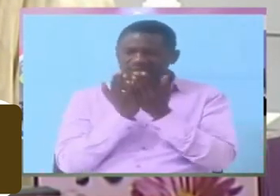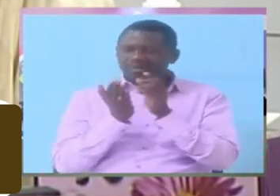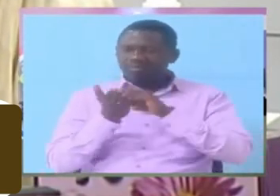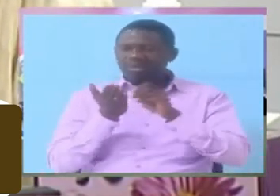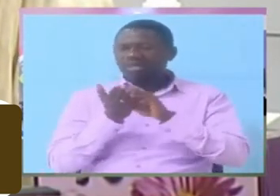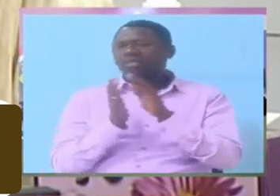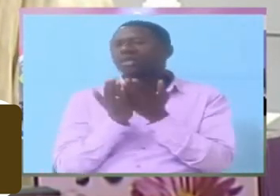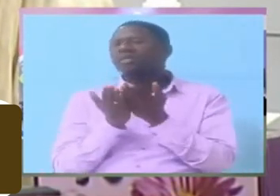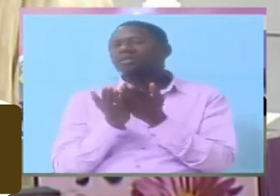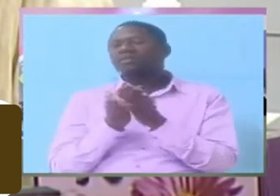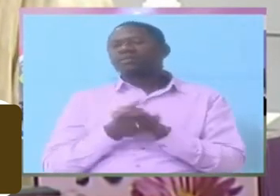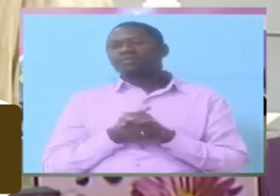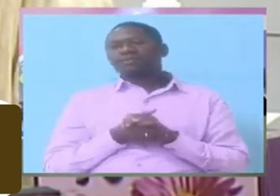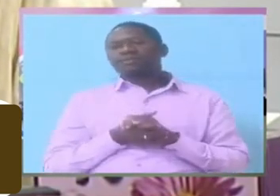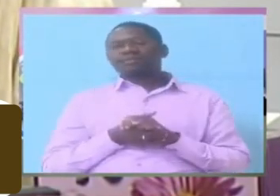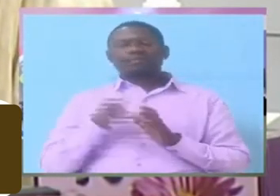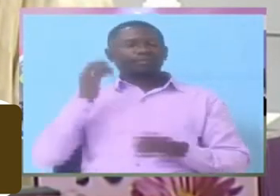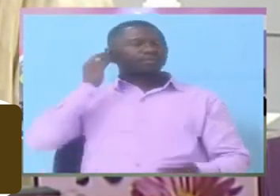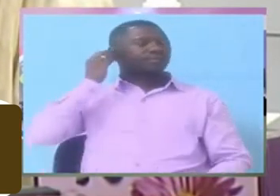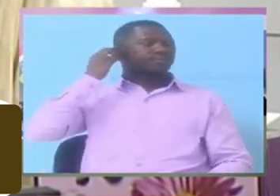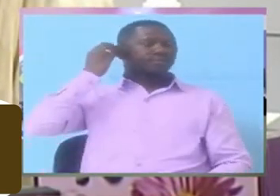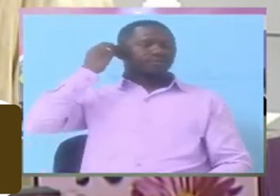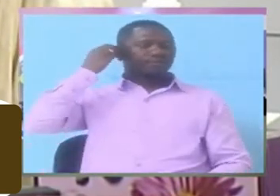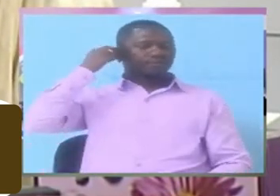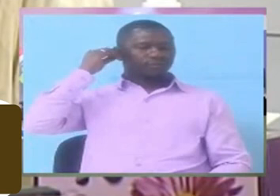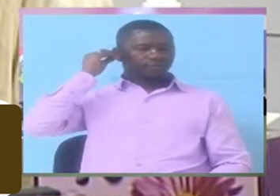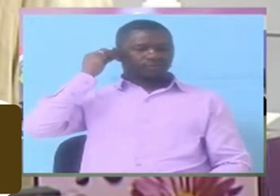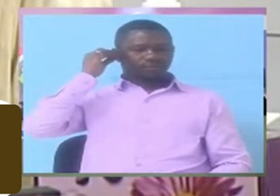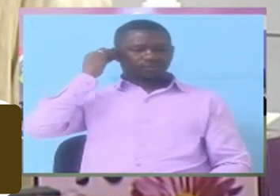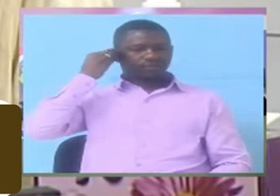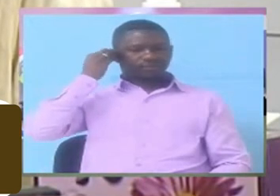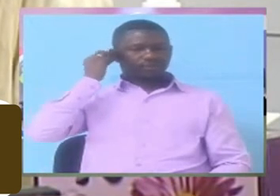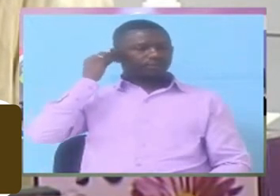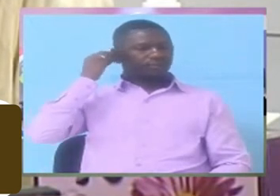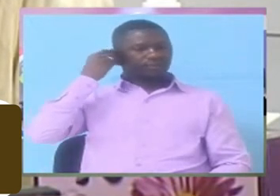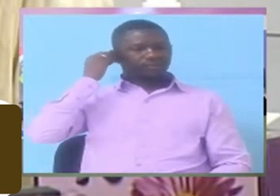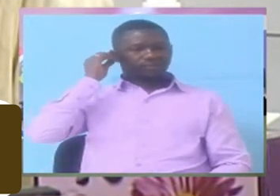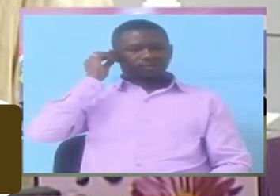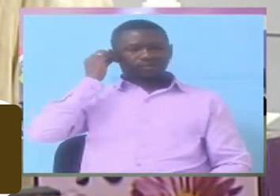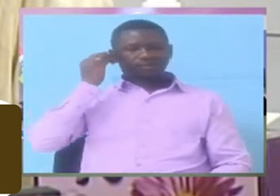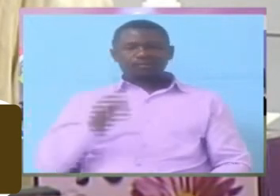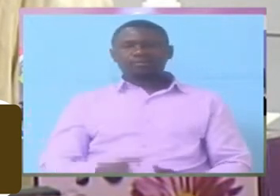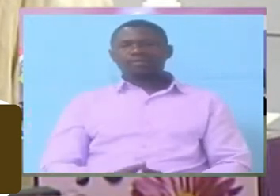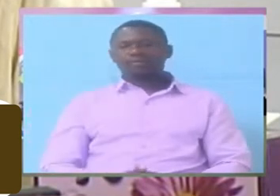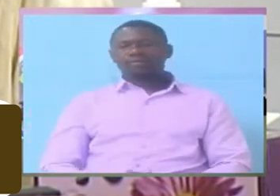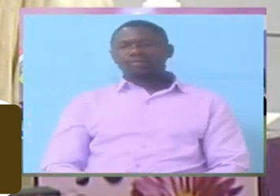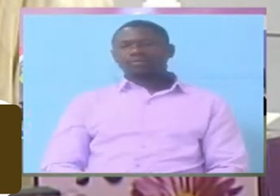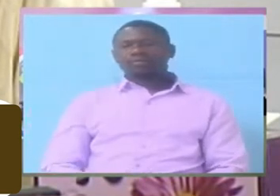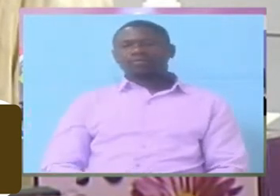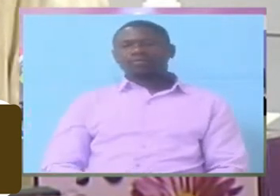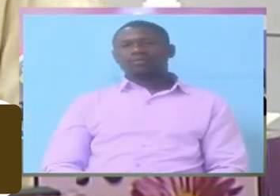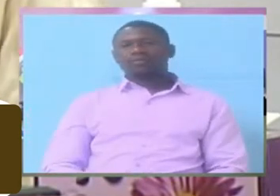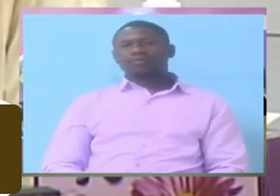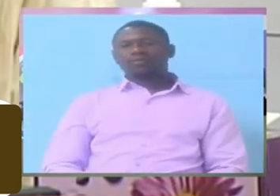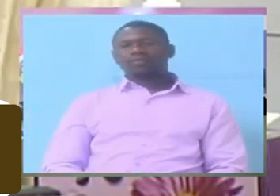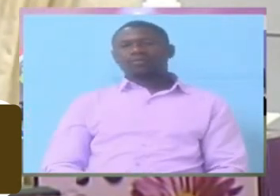diary kanin wonota be melale adun nata la nyin fanan ko ning wo ko lube blonna woto nyim molu melnu yemanta teng